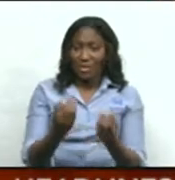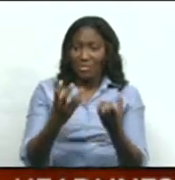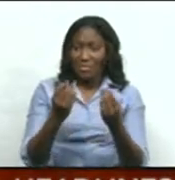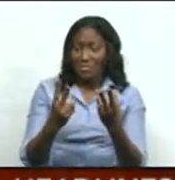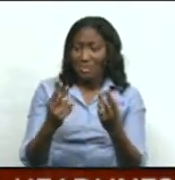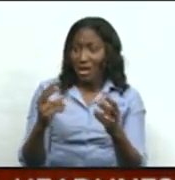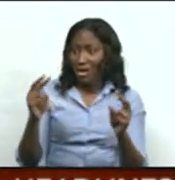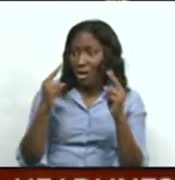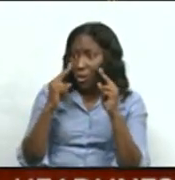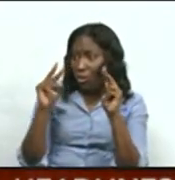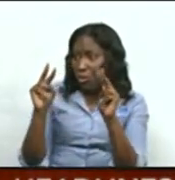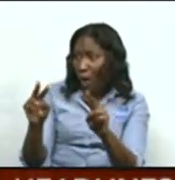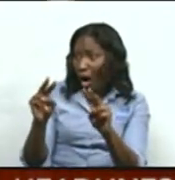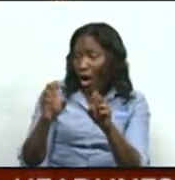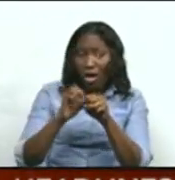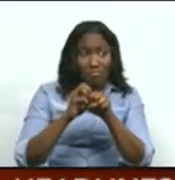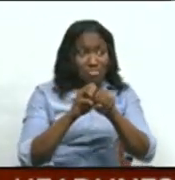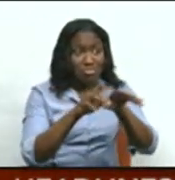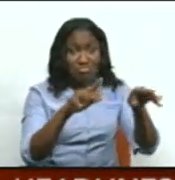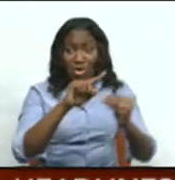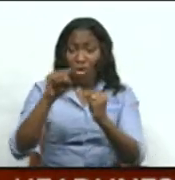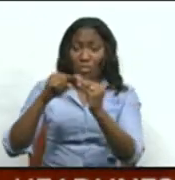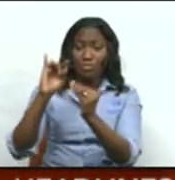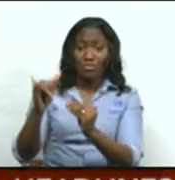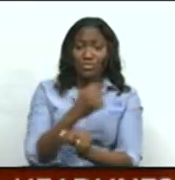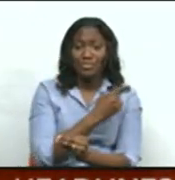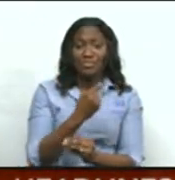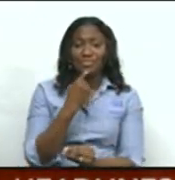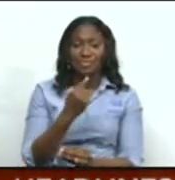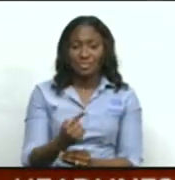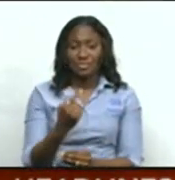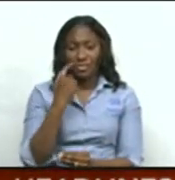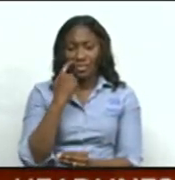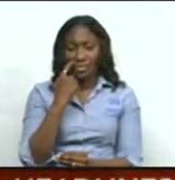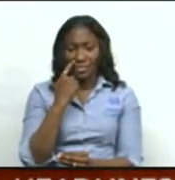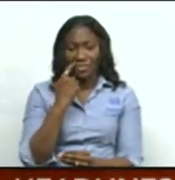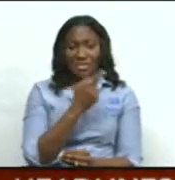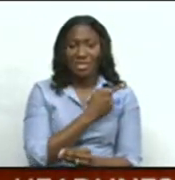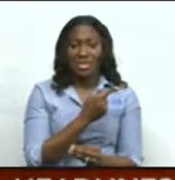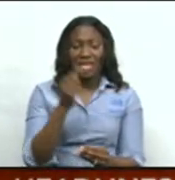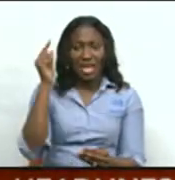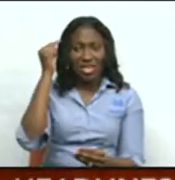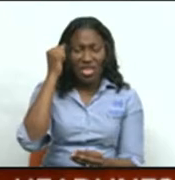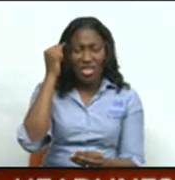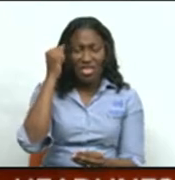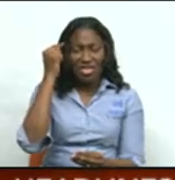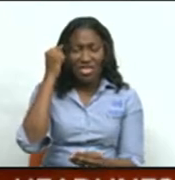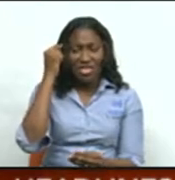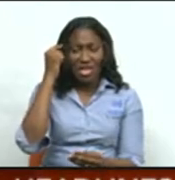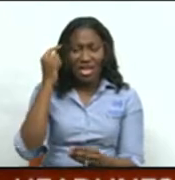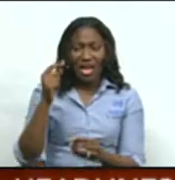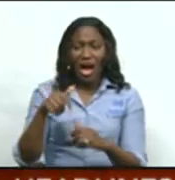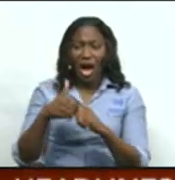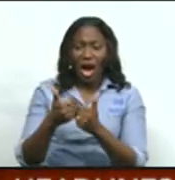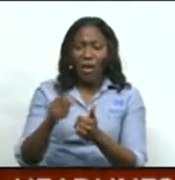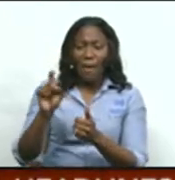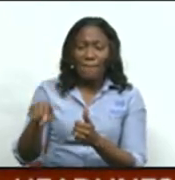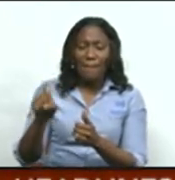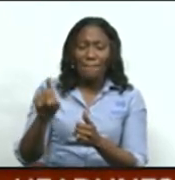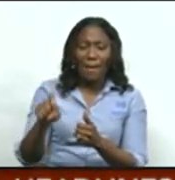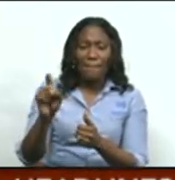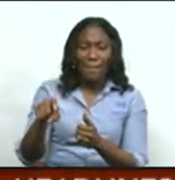We're trying to get as many button presses as possible from thinking. So that's what we're currently working on